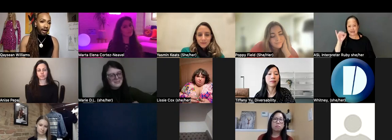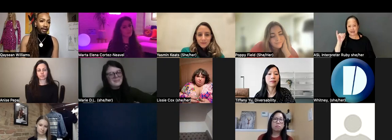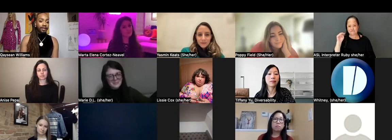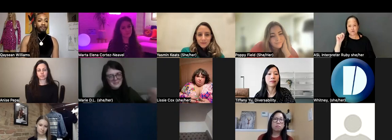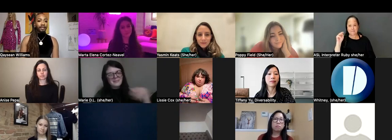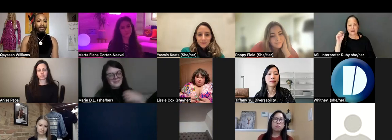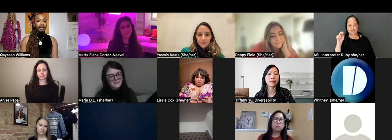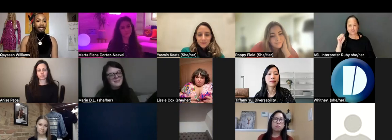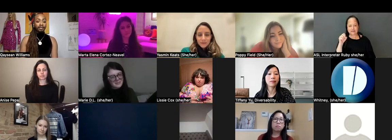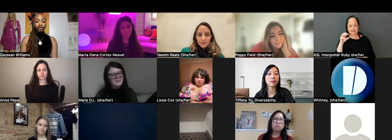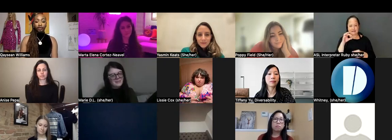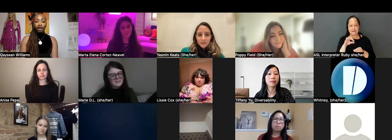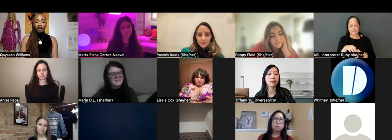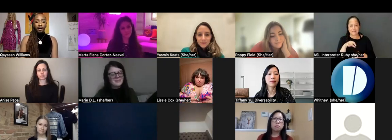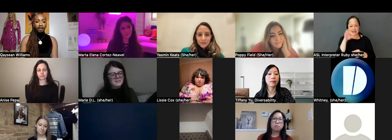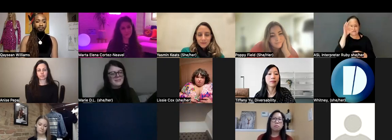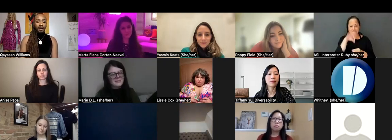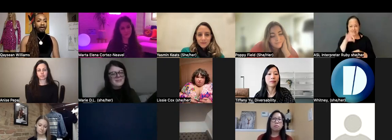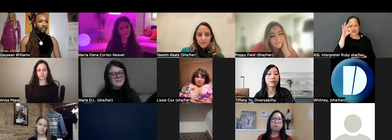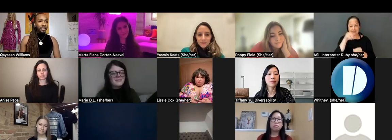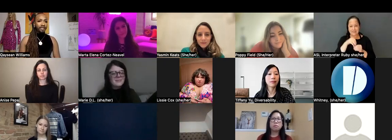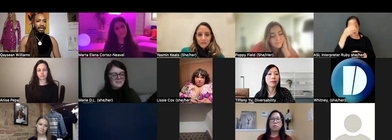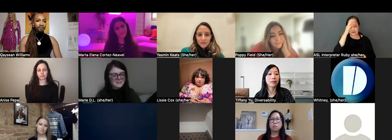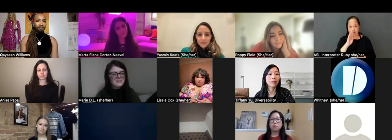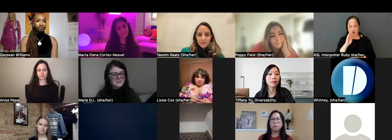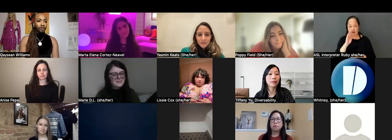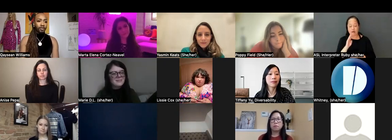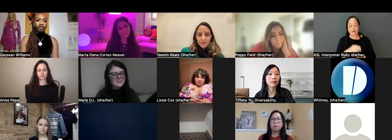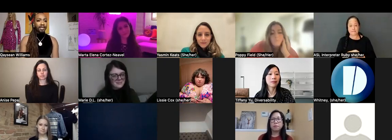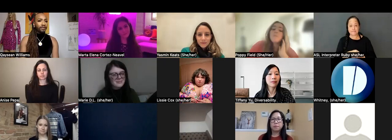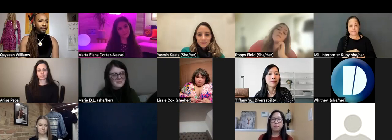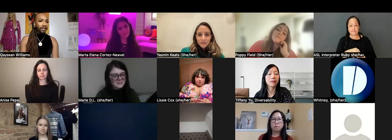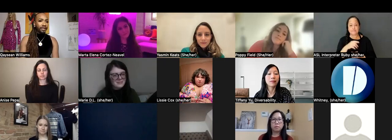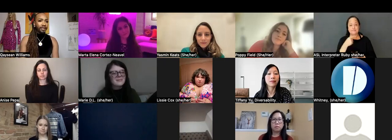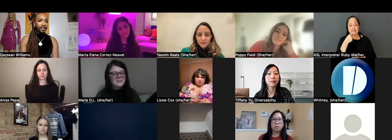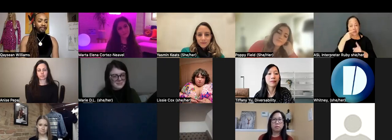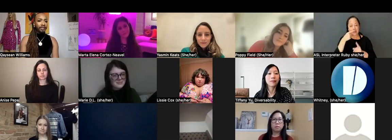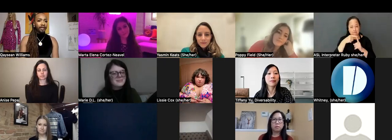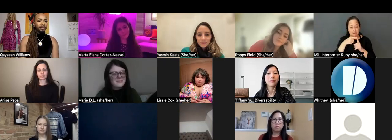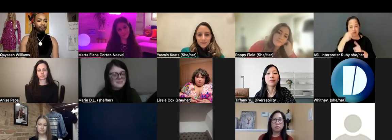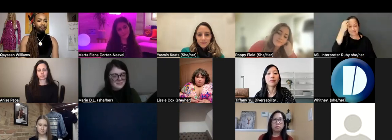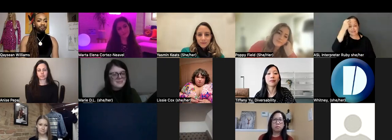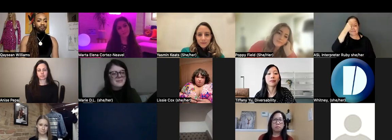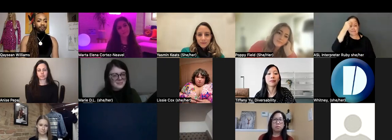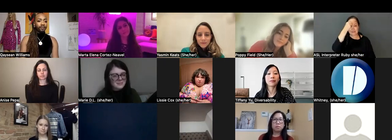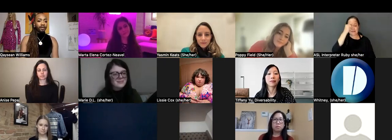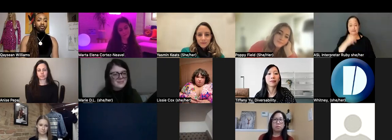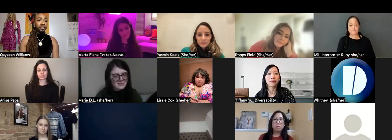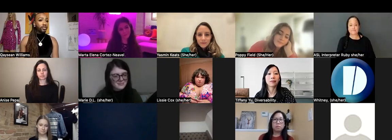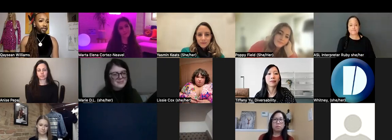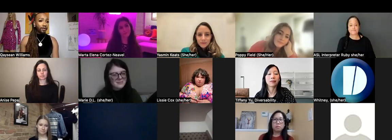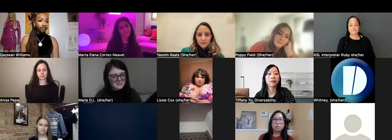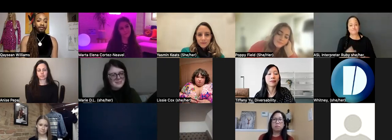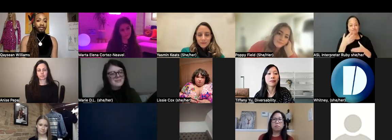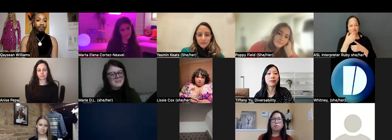in God and everything like that. So I would have to say that, you know, just positive thinking and trust